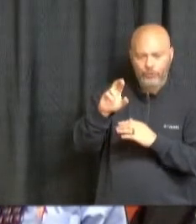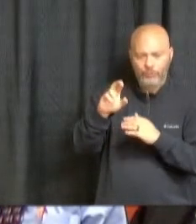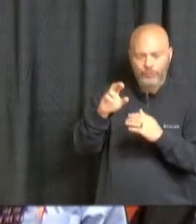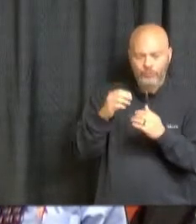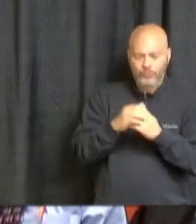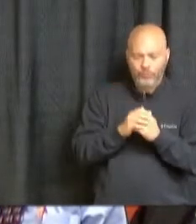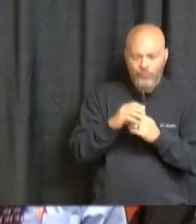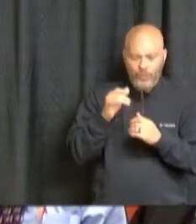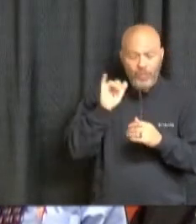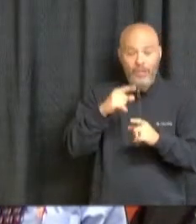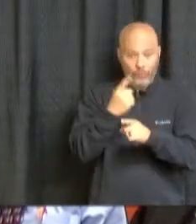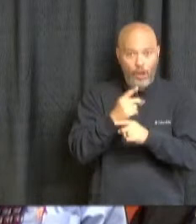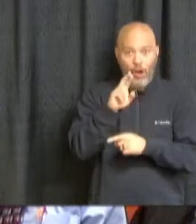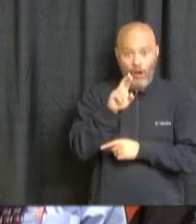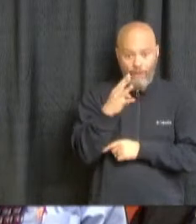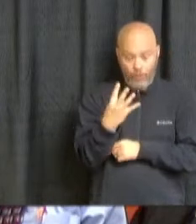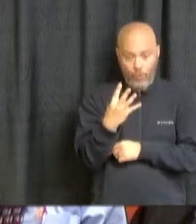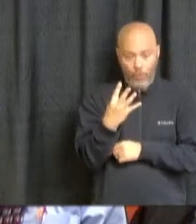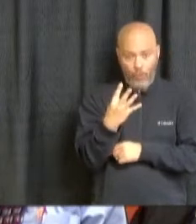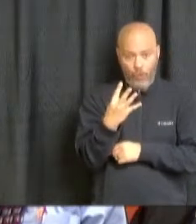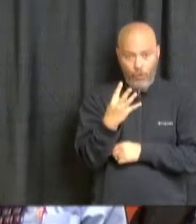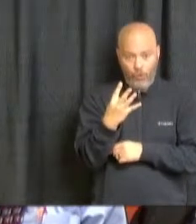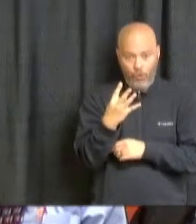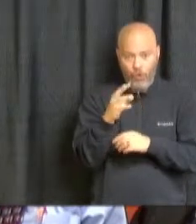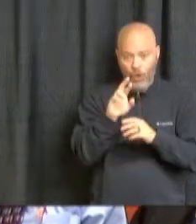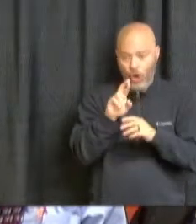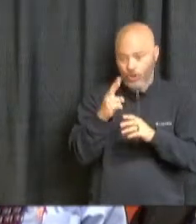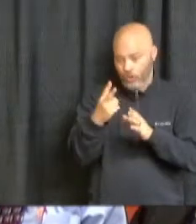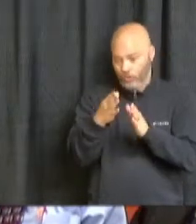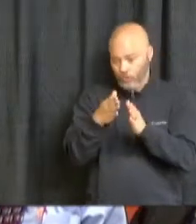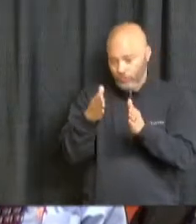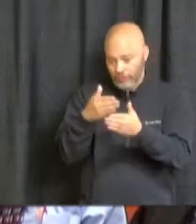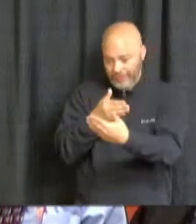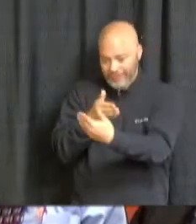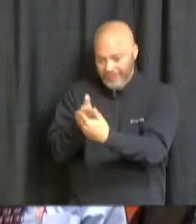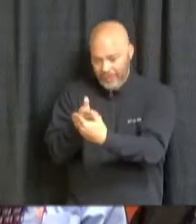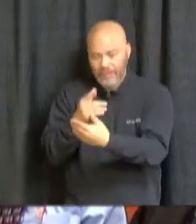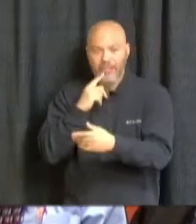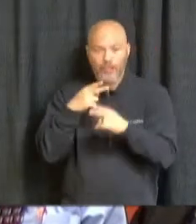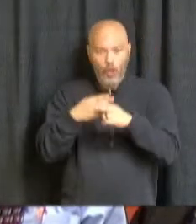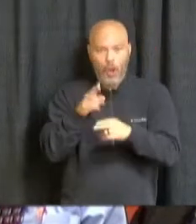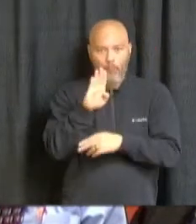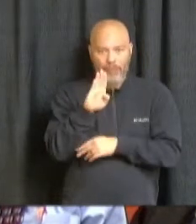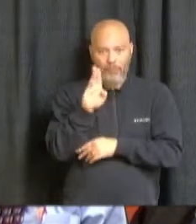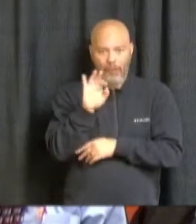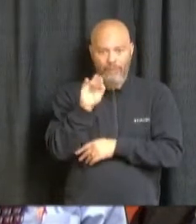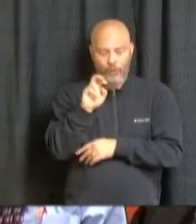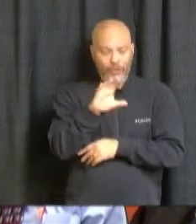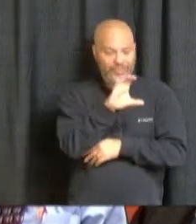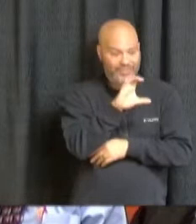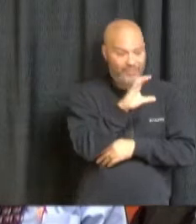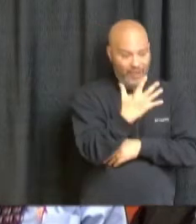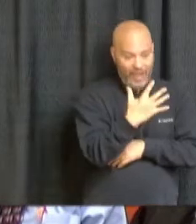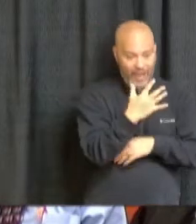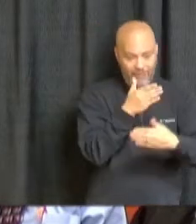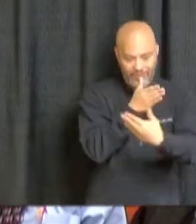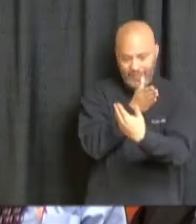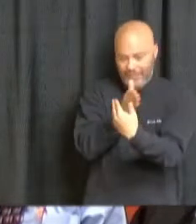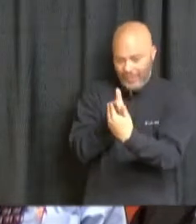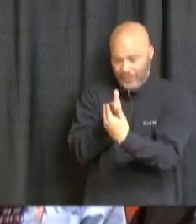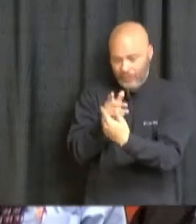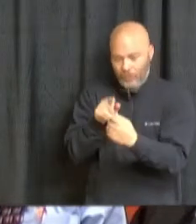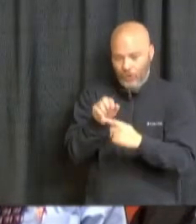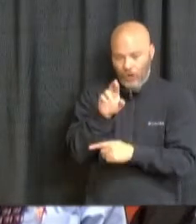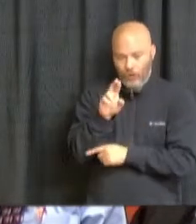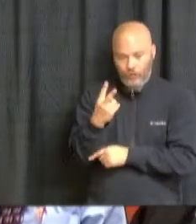An R4 next to a R2 is a B buffer, and a C5 next to